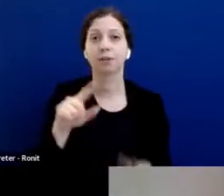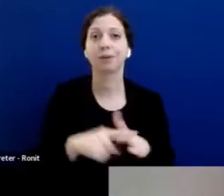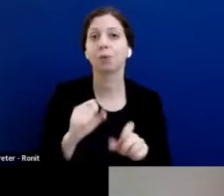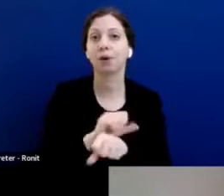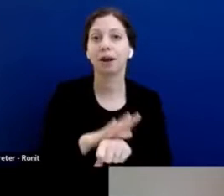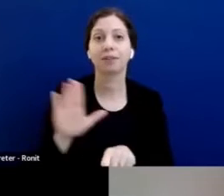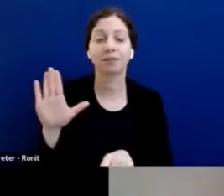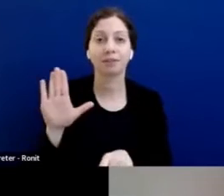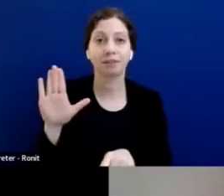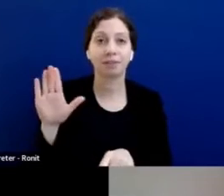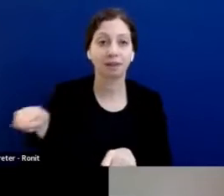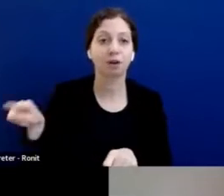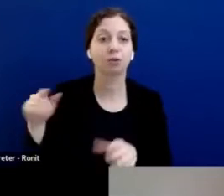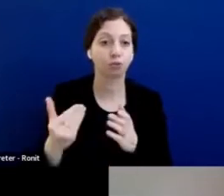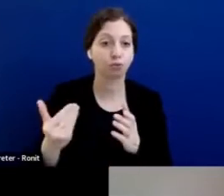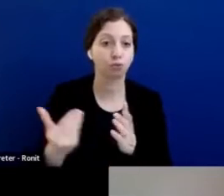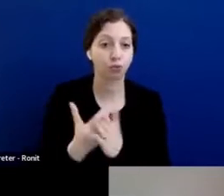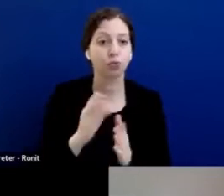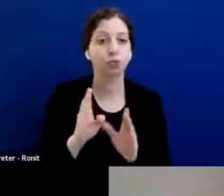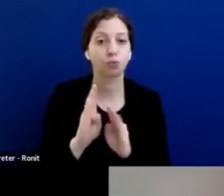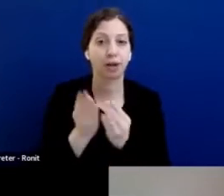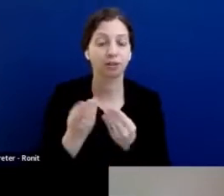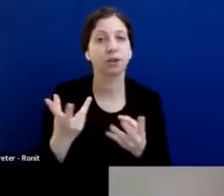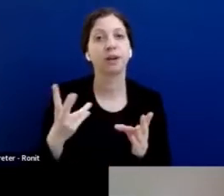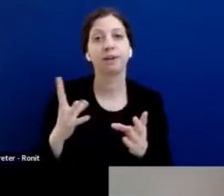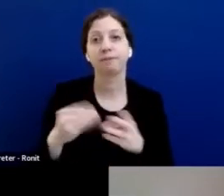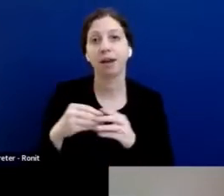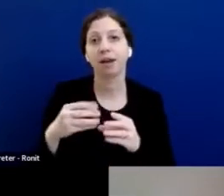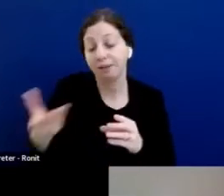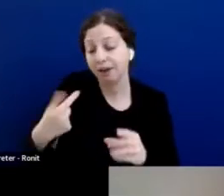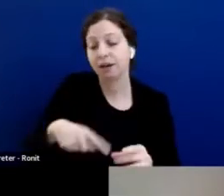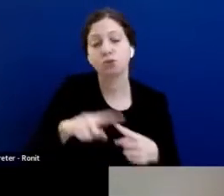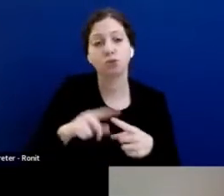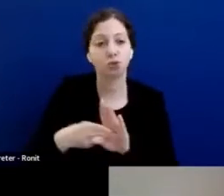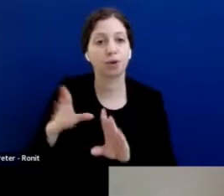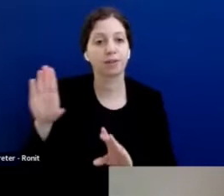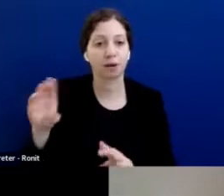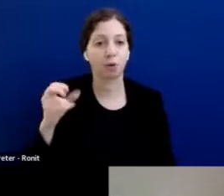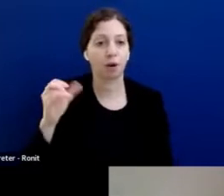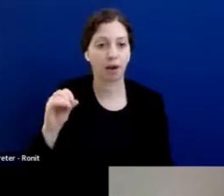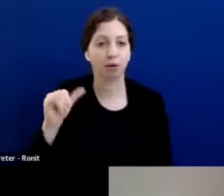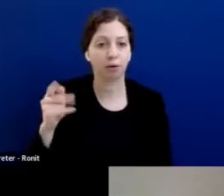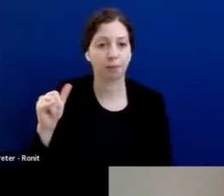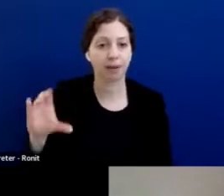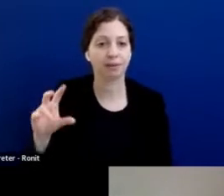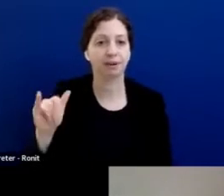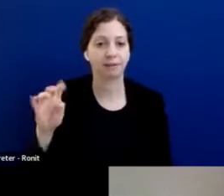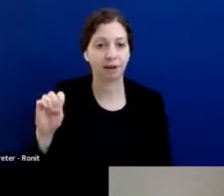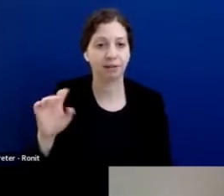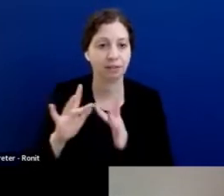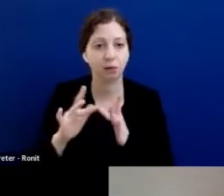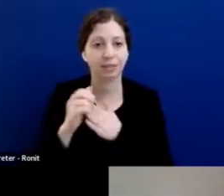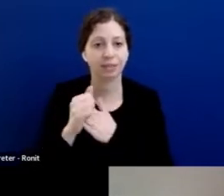new grant, they in turn invited us to join their Ohio Domestic Violence Network Steering Committee and Community of